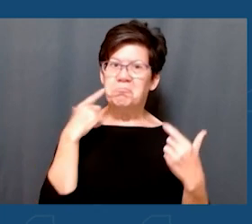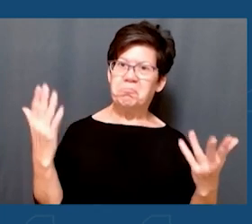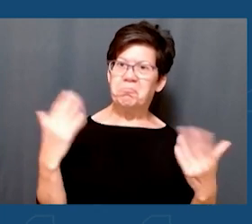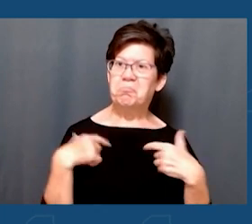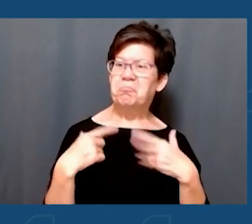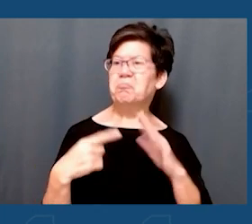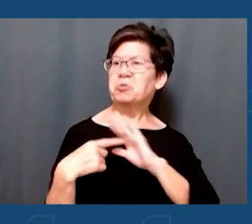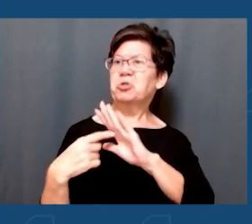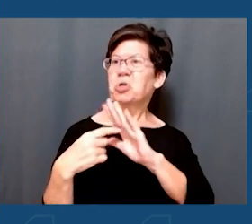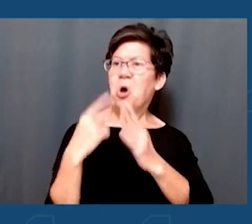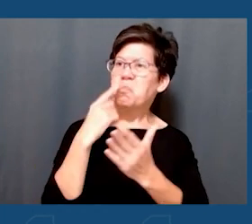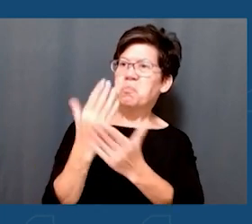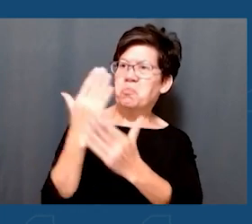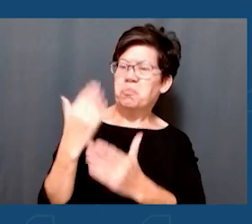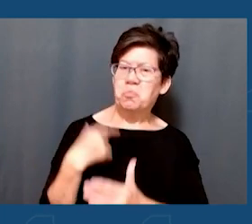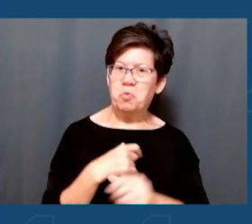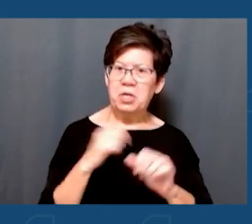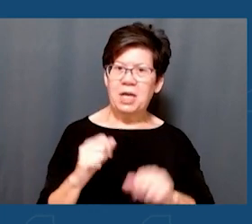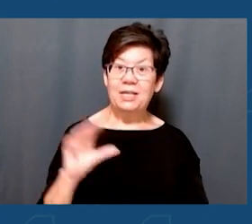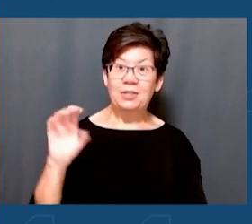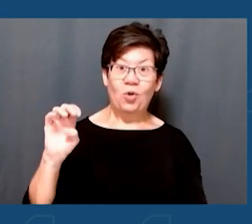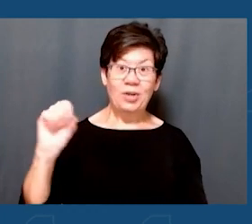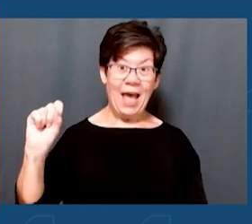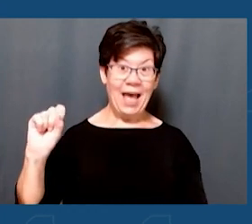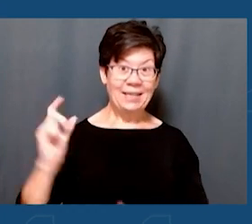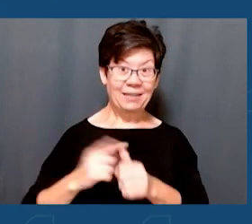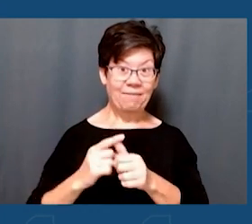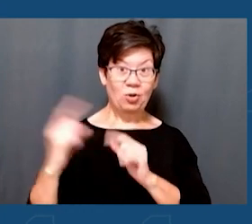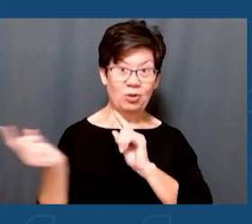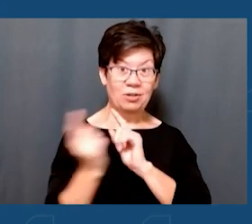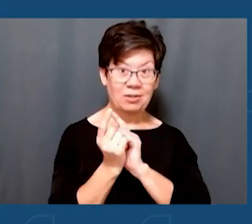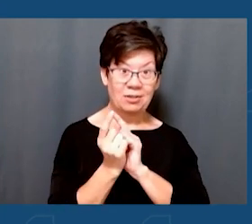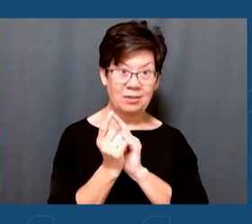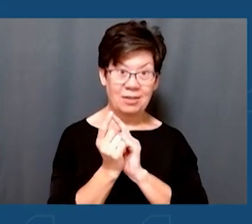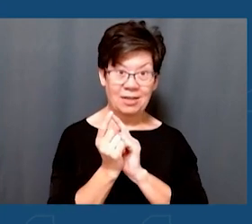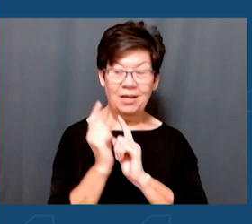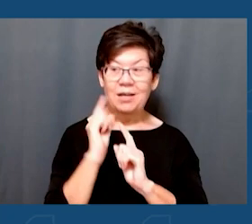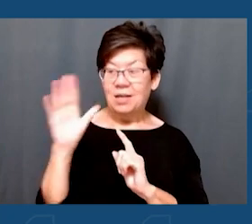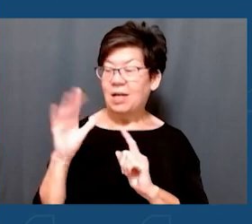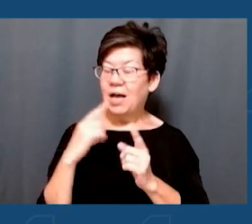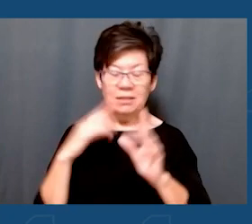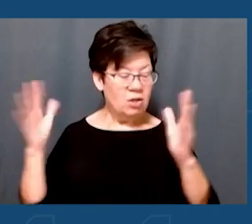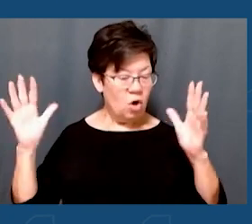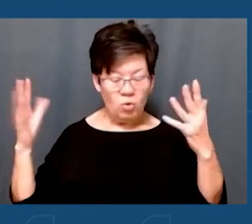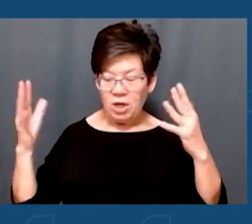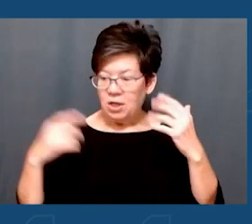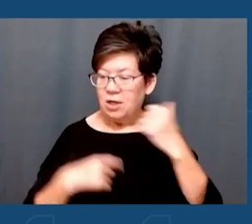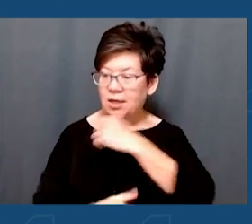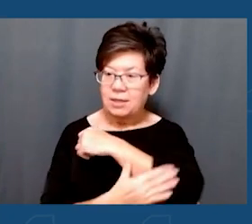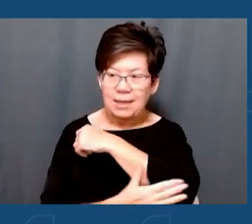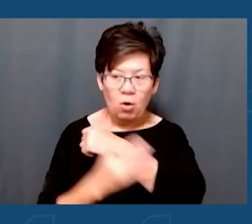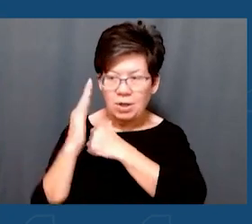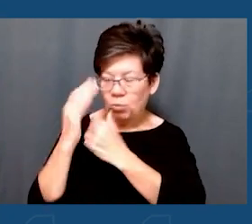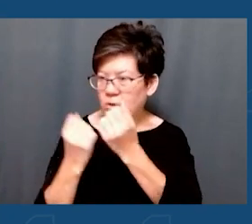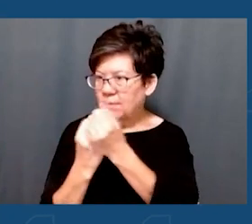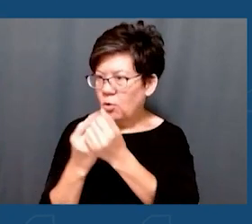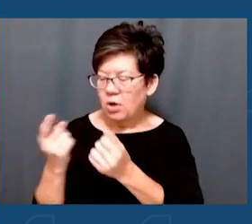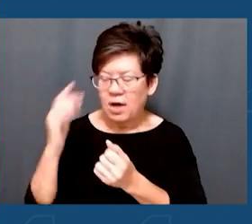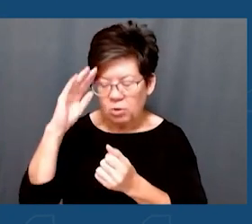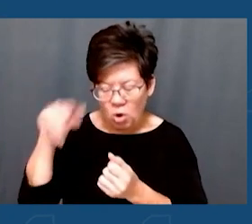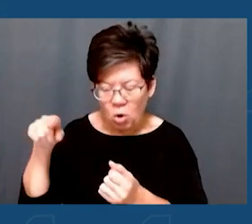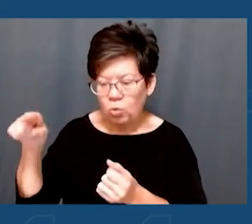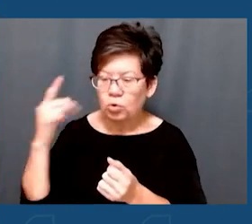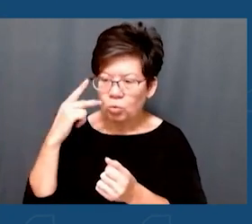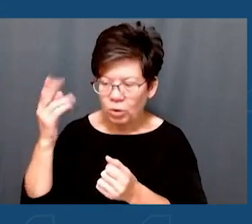And when Kaz first came to me with this project, I was like, the county will be there. The county will support it because I know you will see it